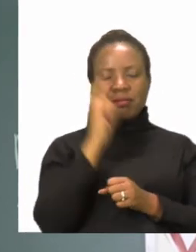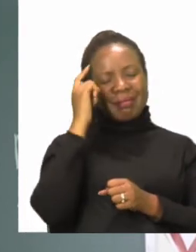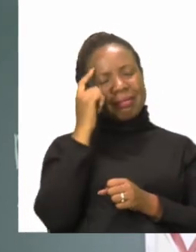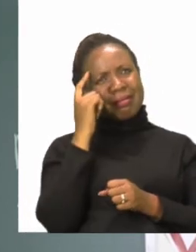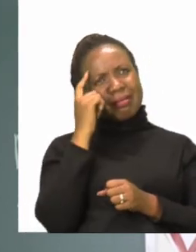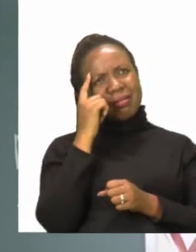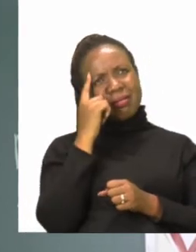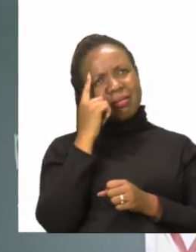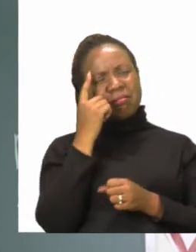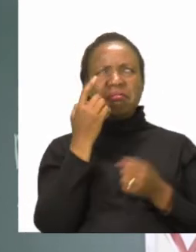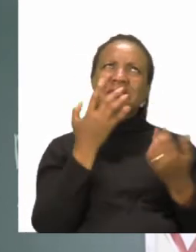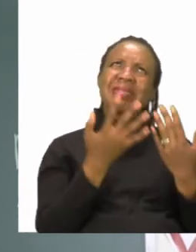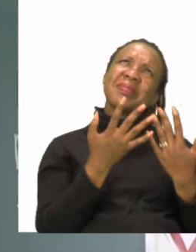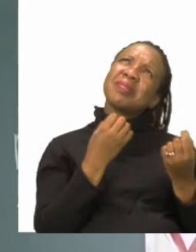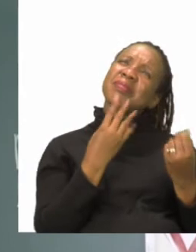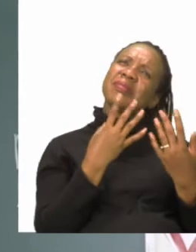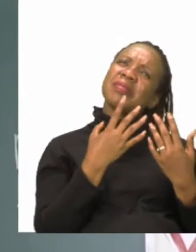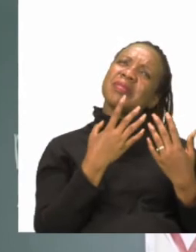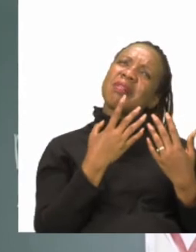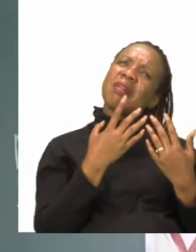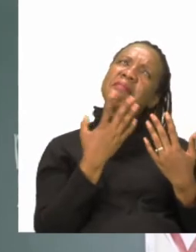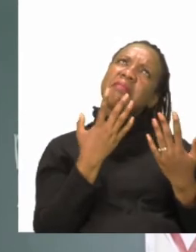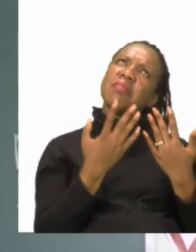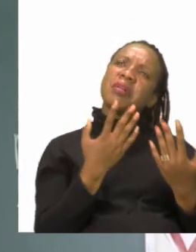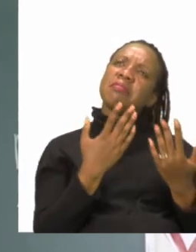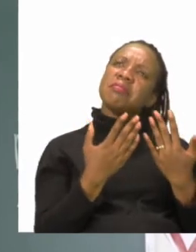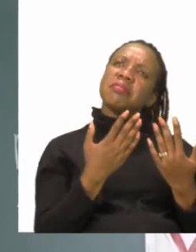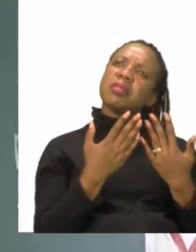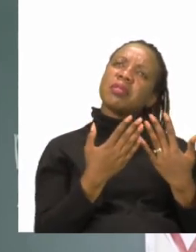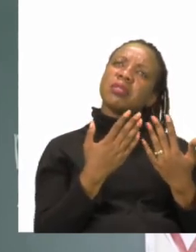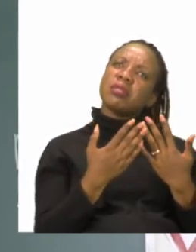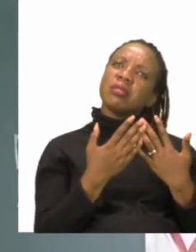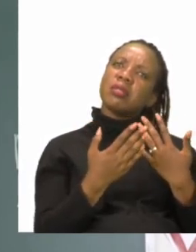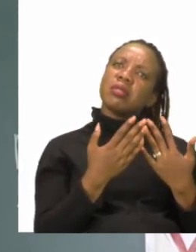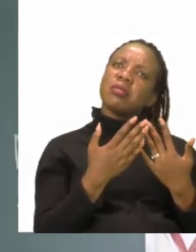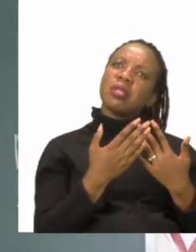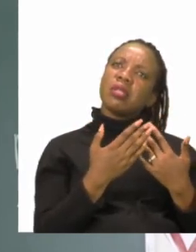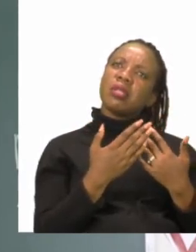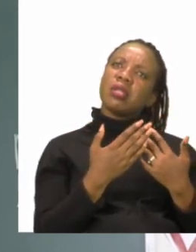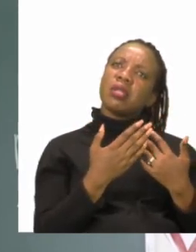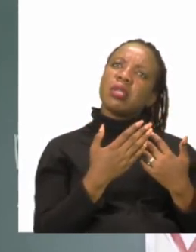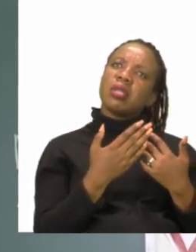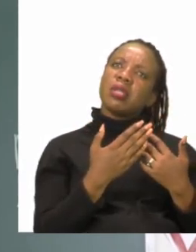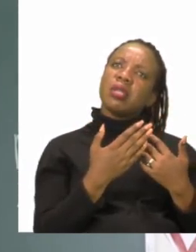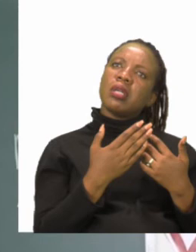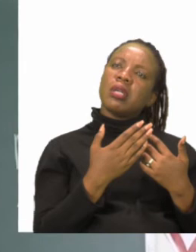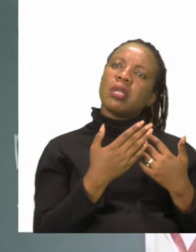am going to say, I think my object is about, let's say,